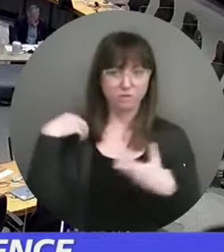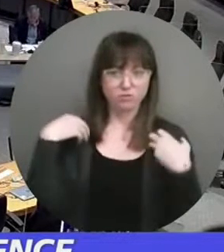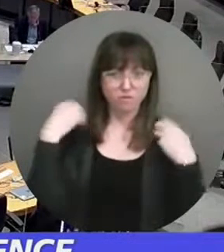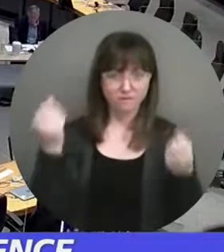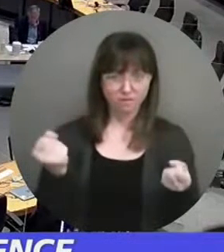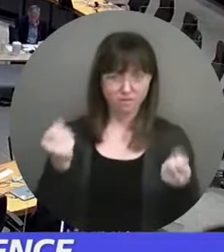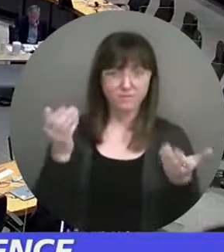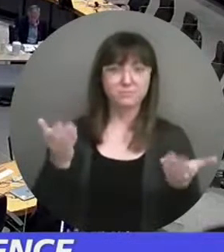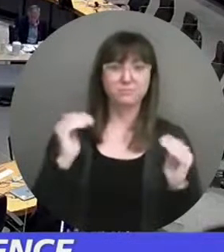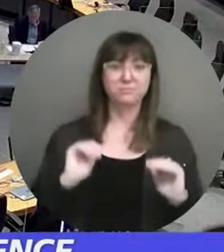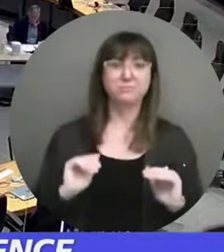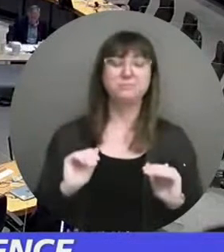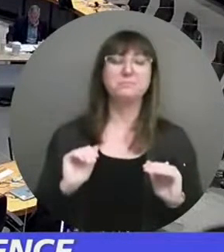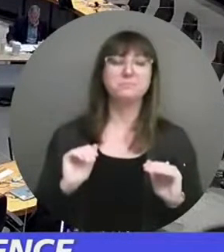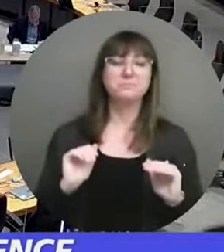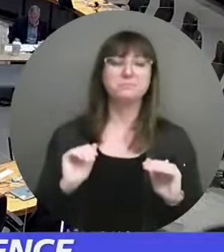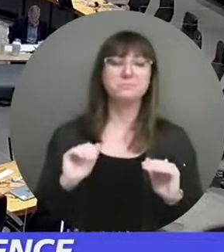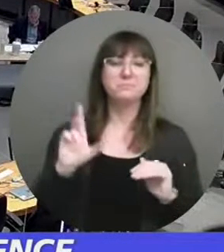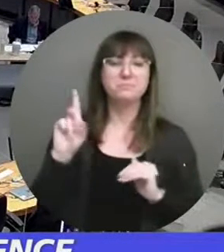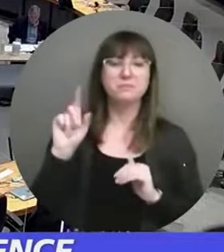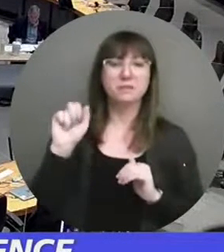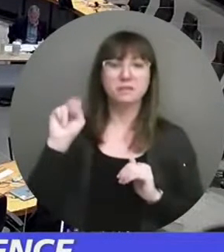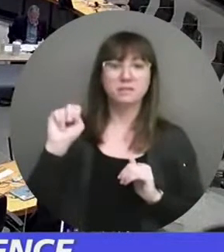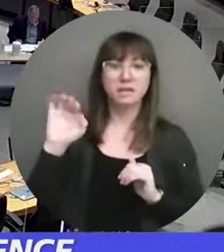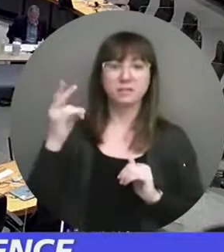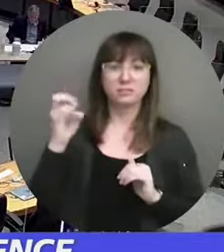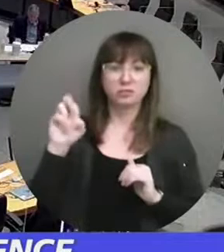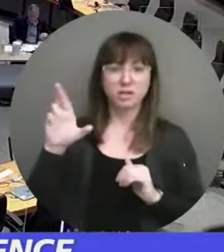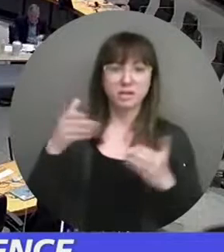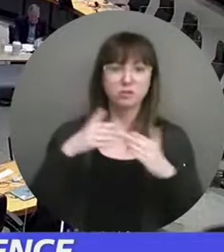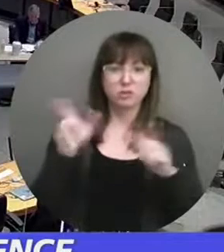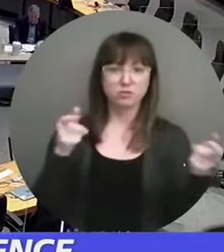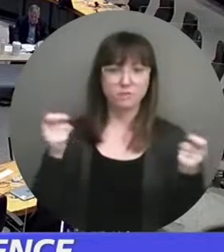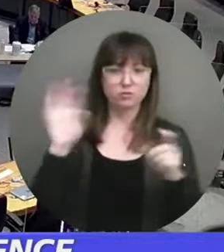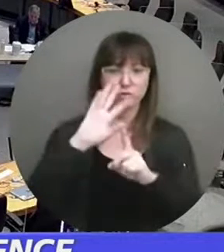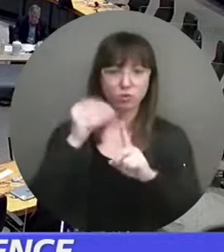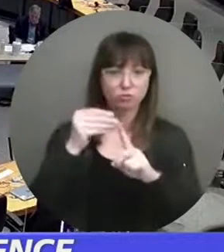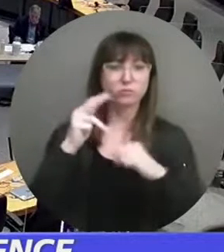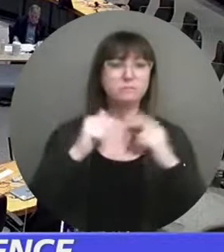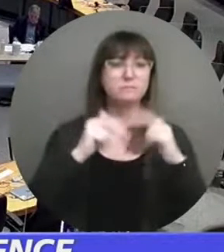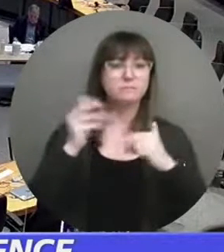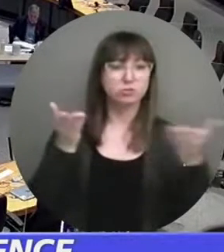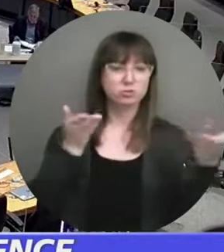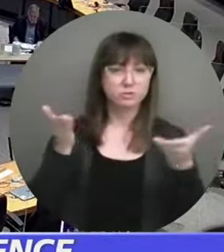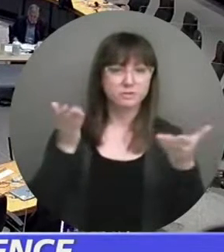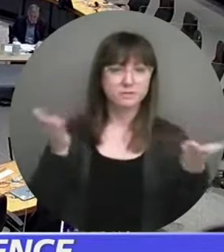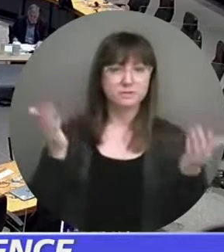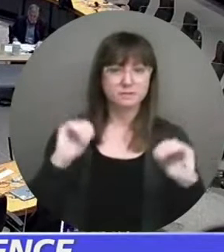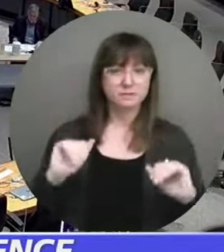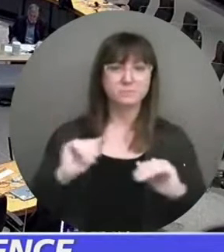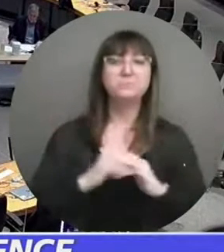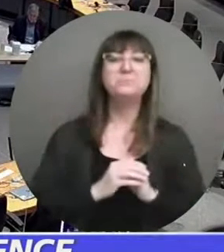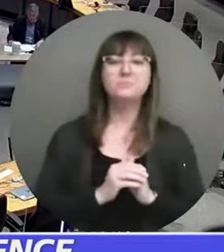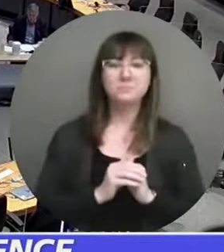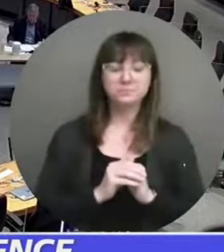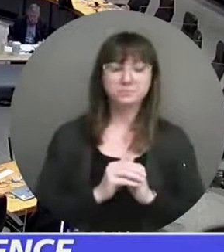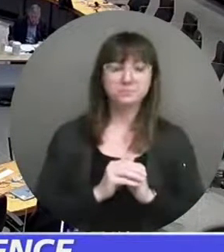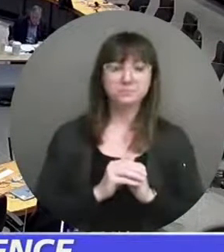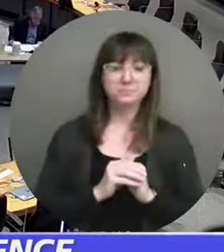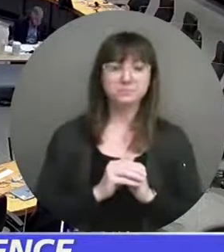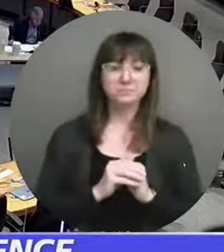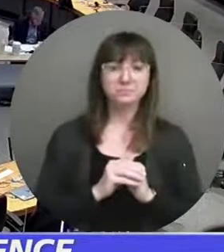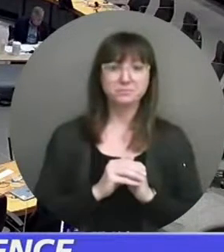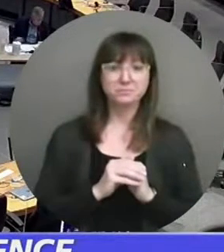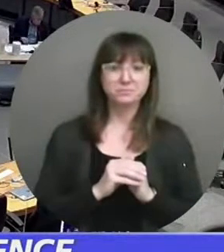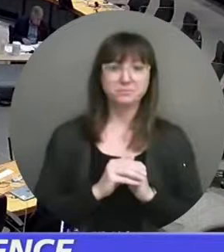publique, Dan Chénier, General Manager, Cultural and Facility Services, Directeur général des loisirs, de la culture et des